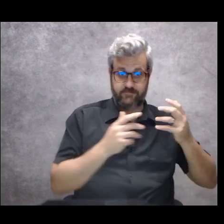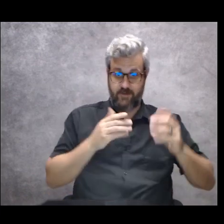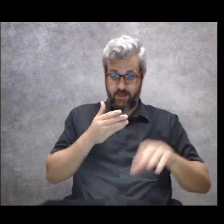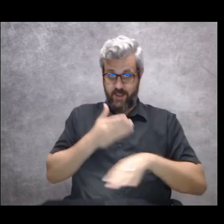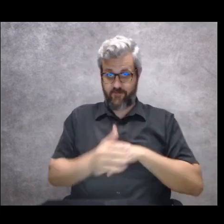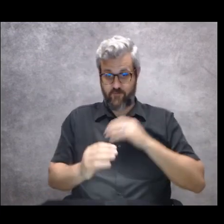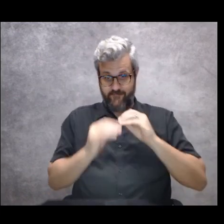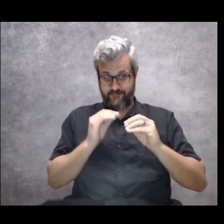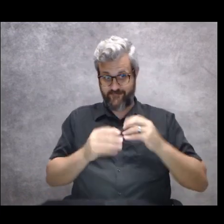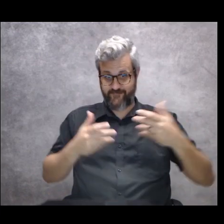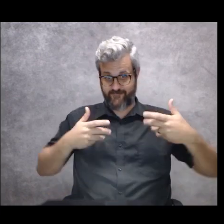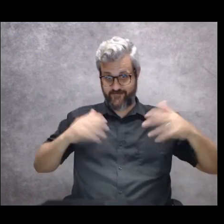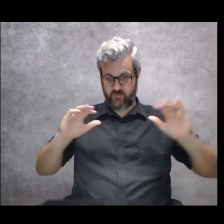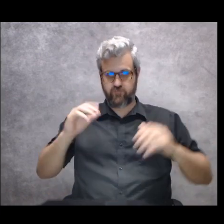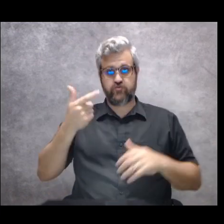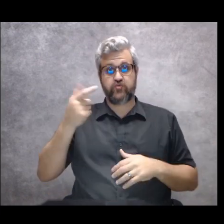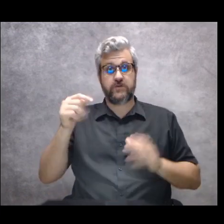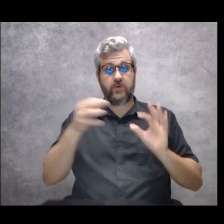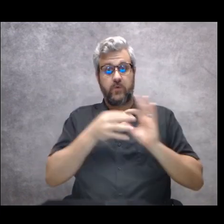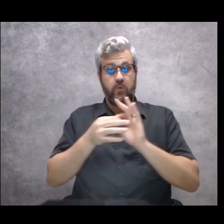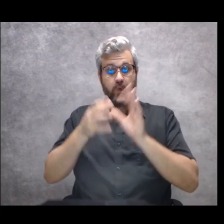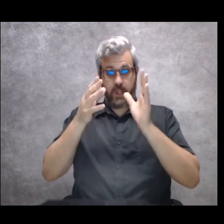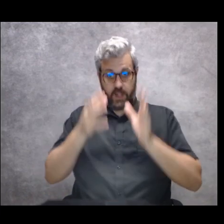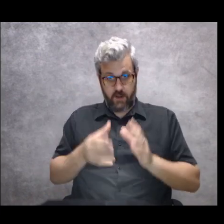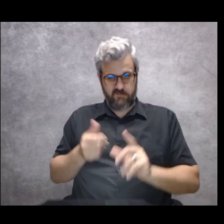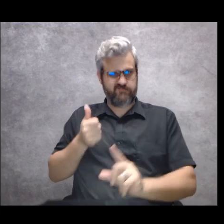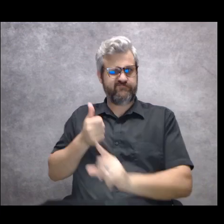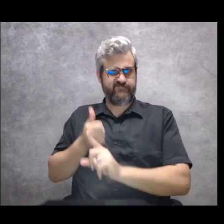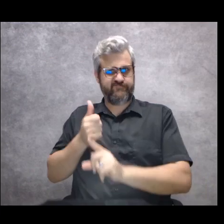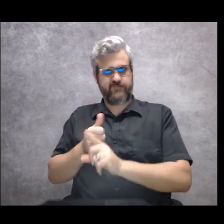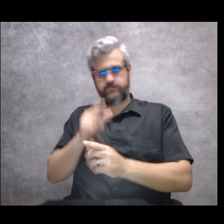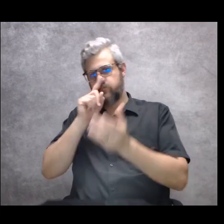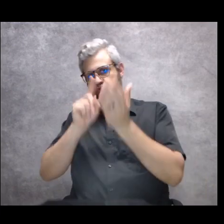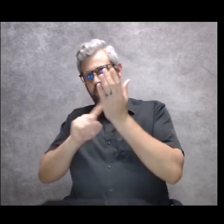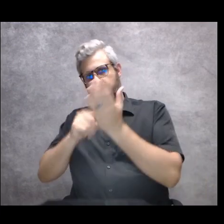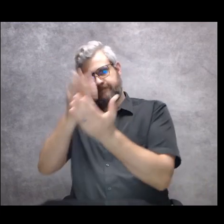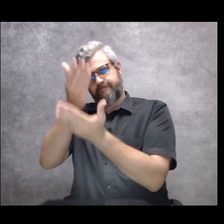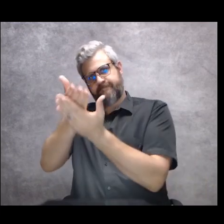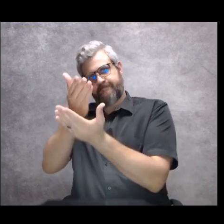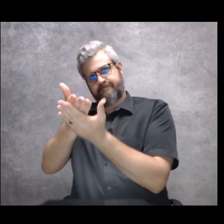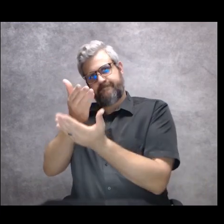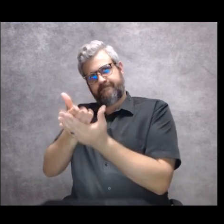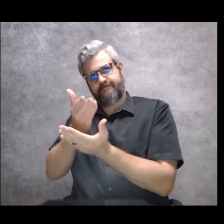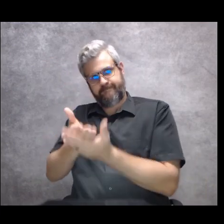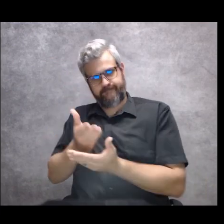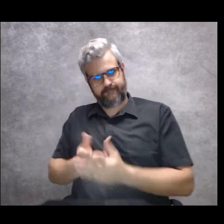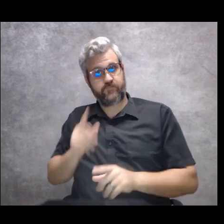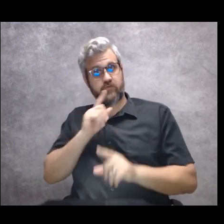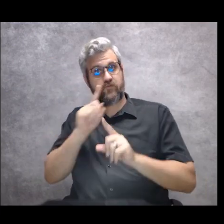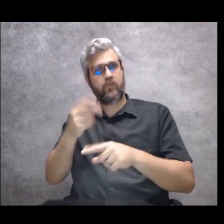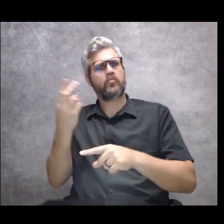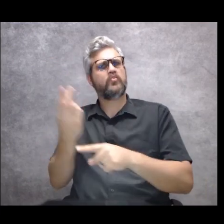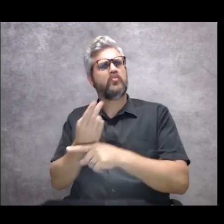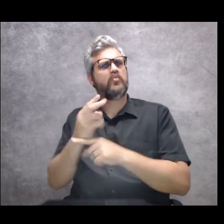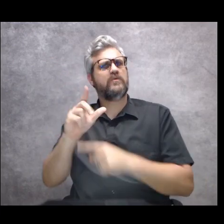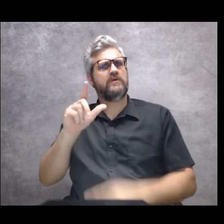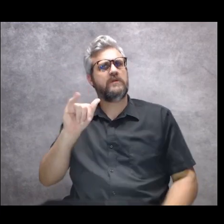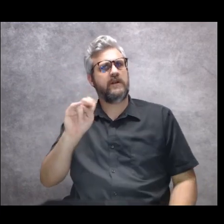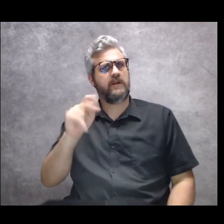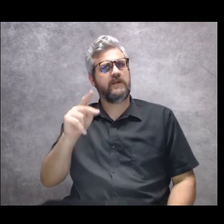GT coordinator will complete the validation of GT records report using a link to the Google form.